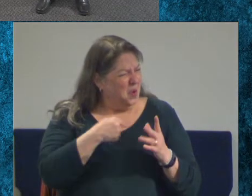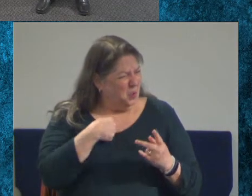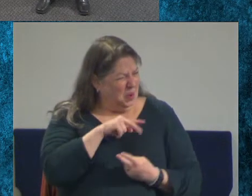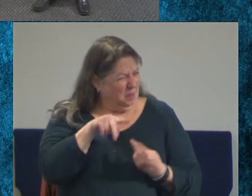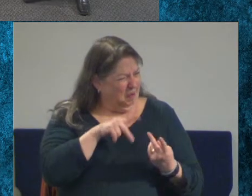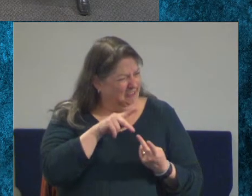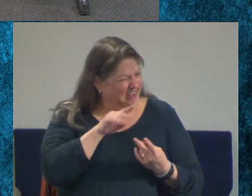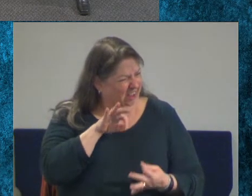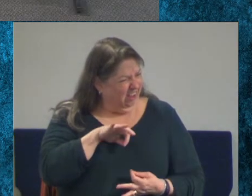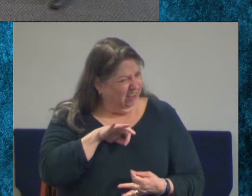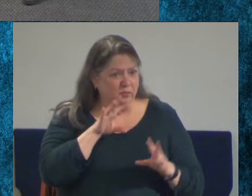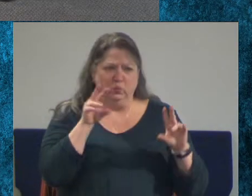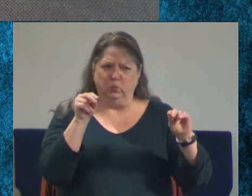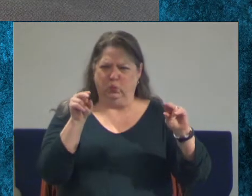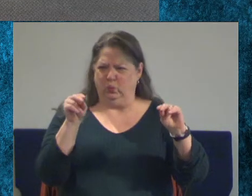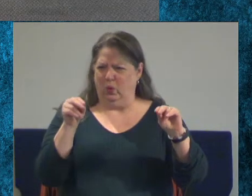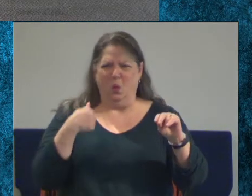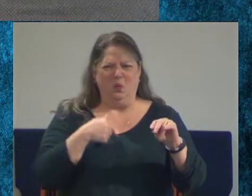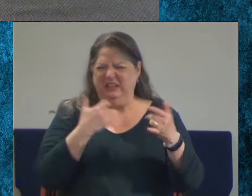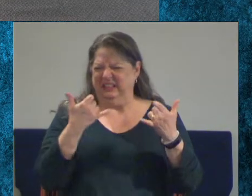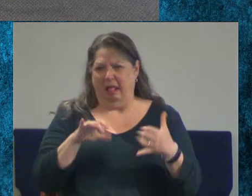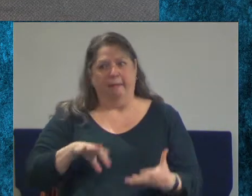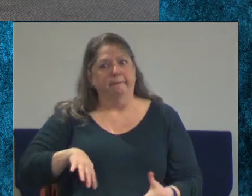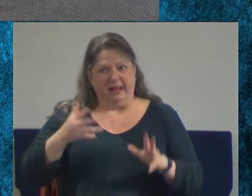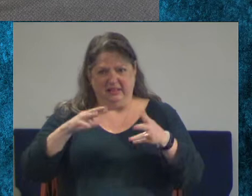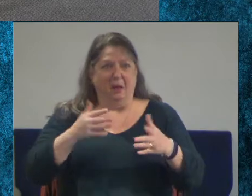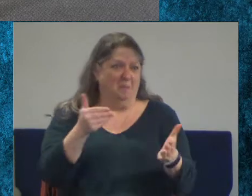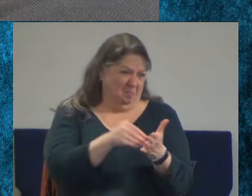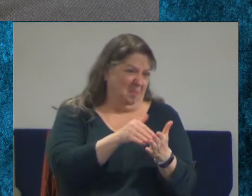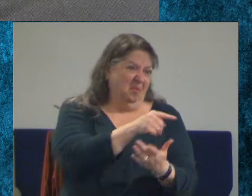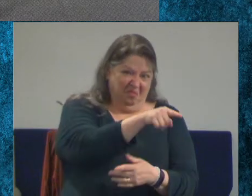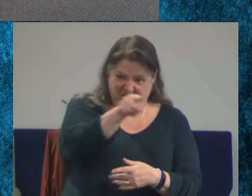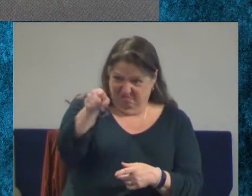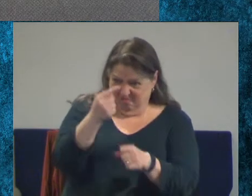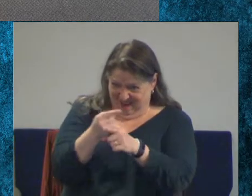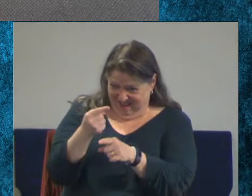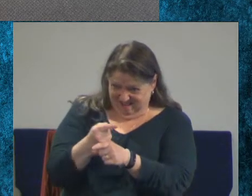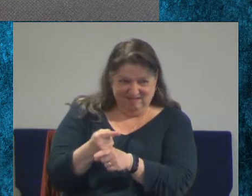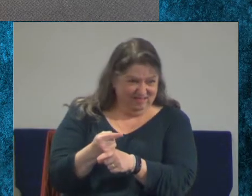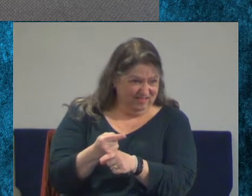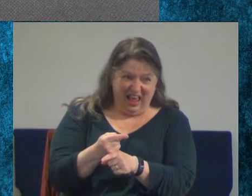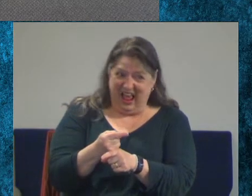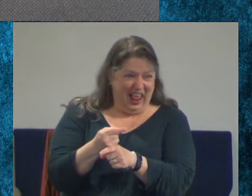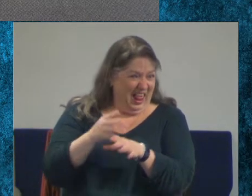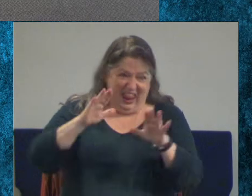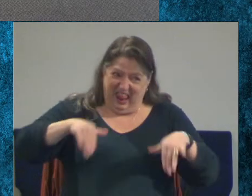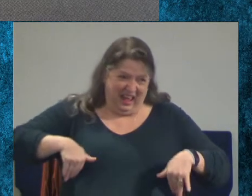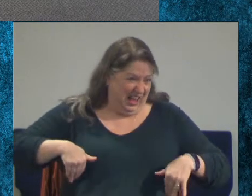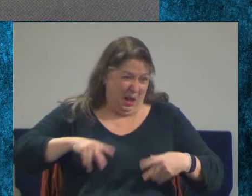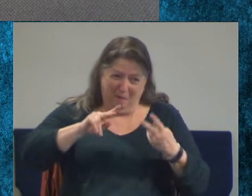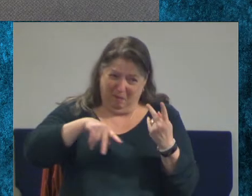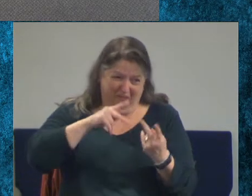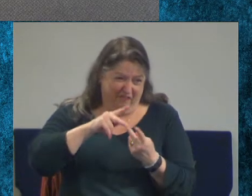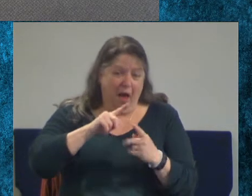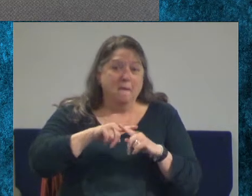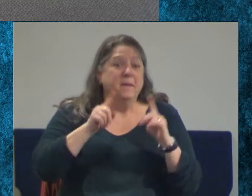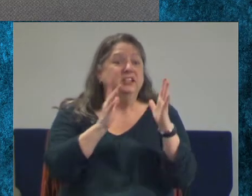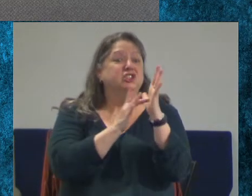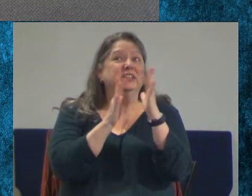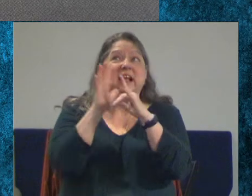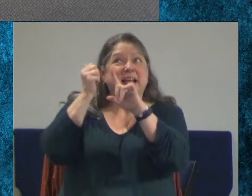but we all sin. We still mess up sometimes, right? It's not that we're perfect, but because of the finished work of